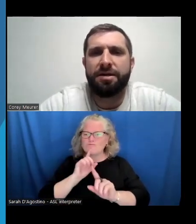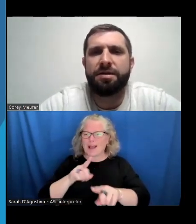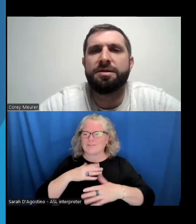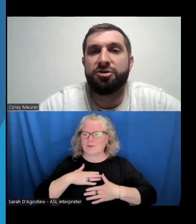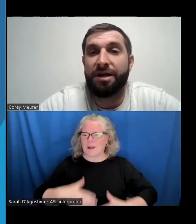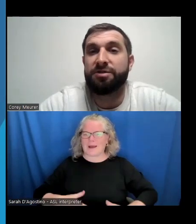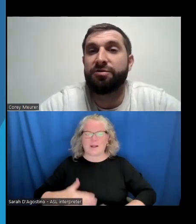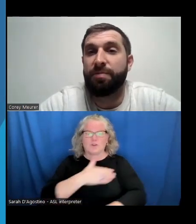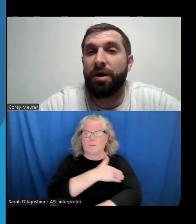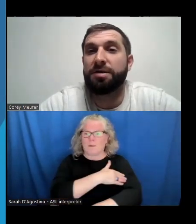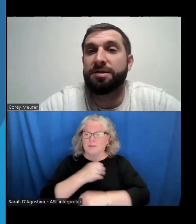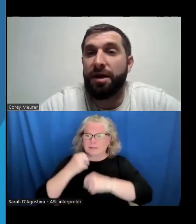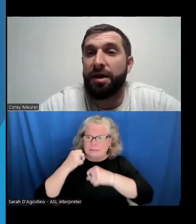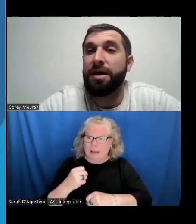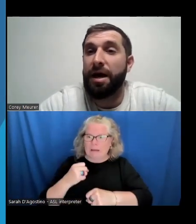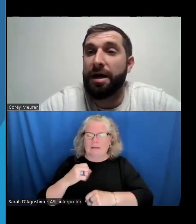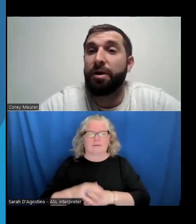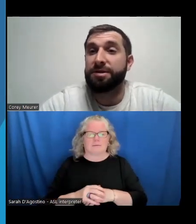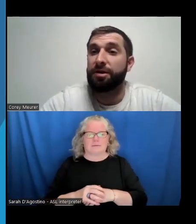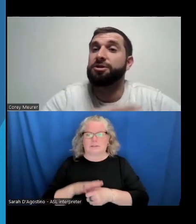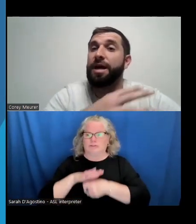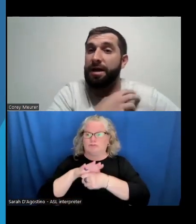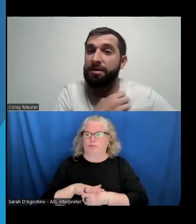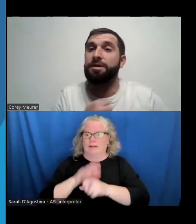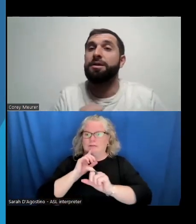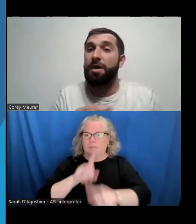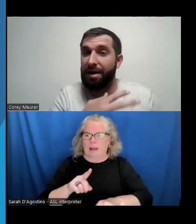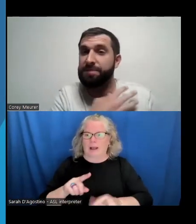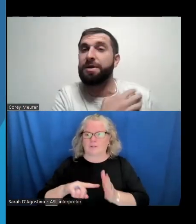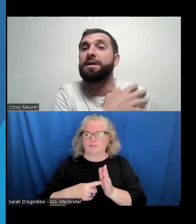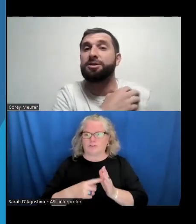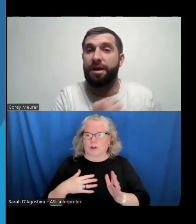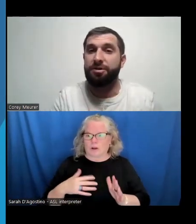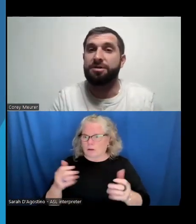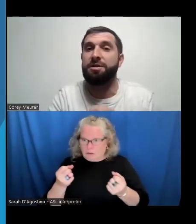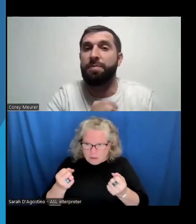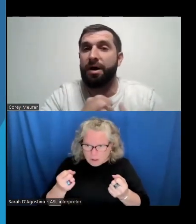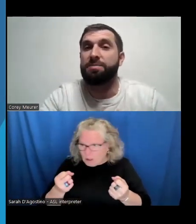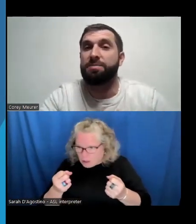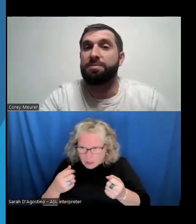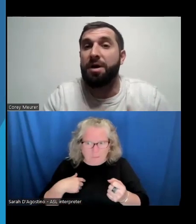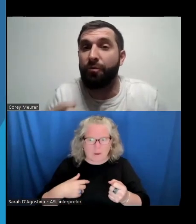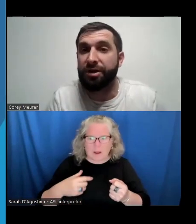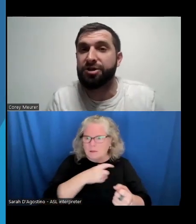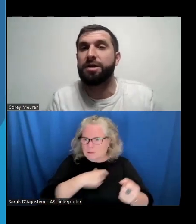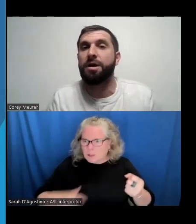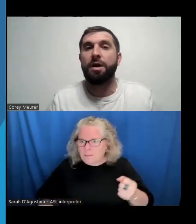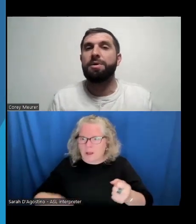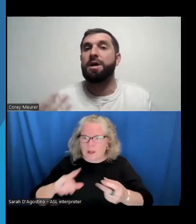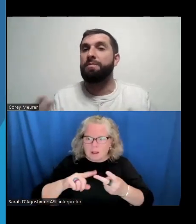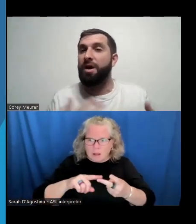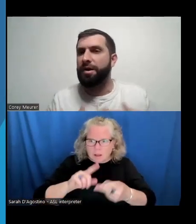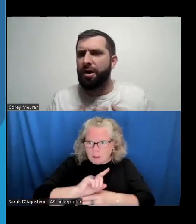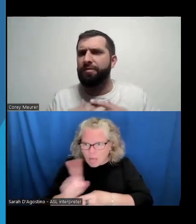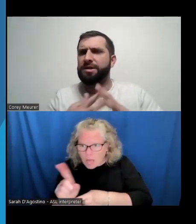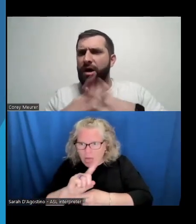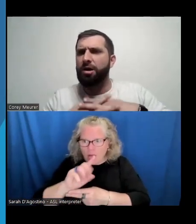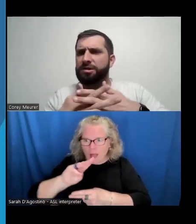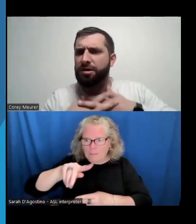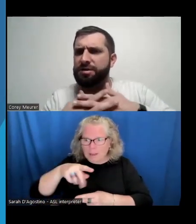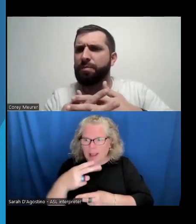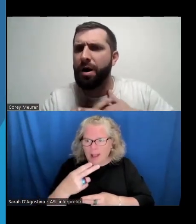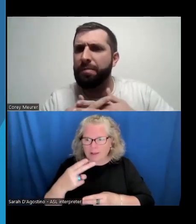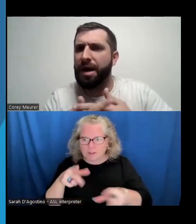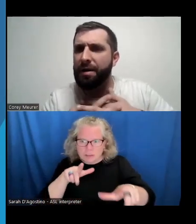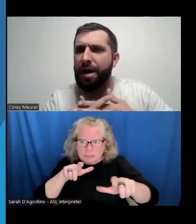Muscles tighten, stress response. Yeah, you probably start checking, am I speeding? Checking your seatbelt, become rigid, become very nervous. The